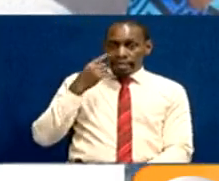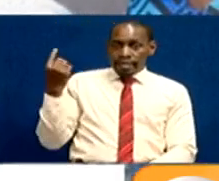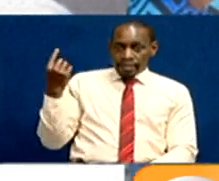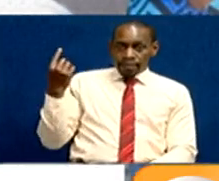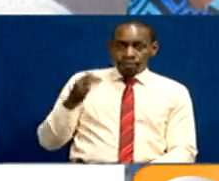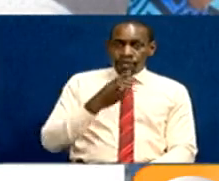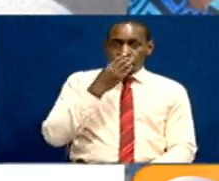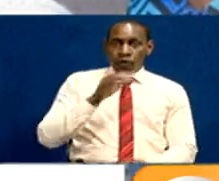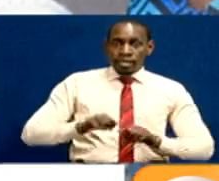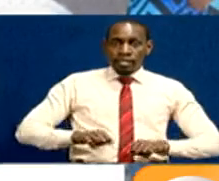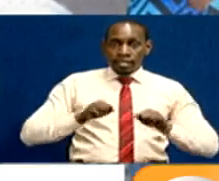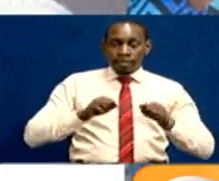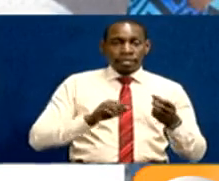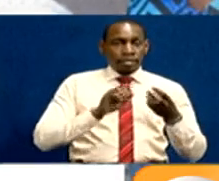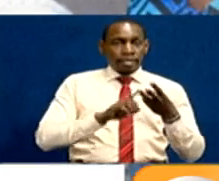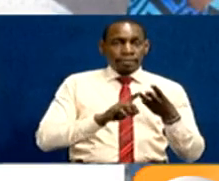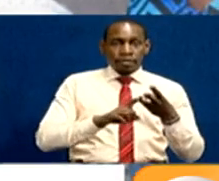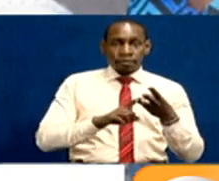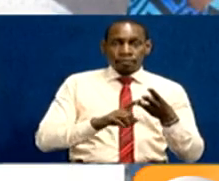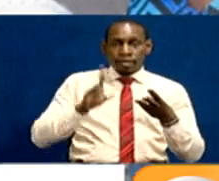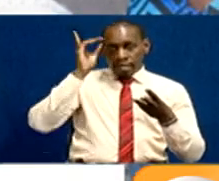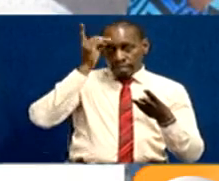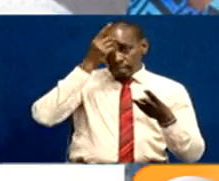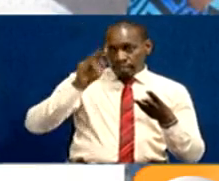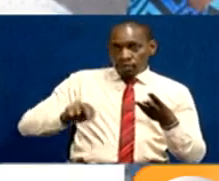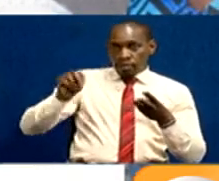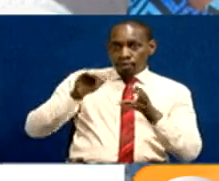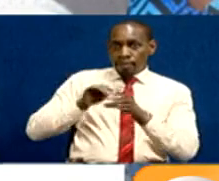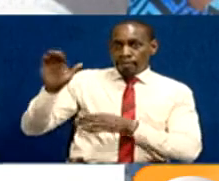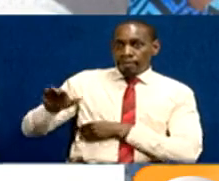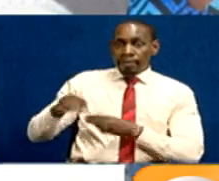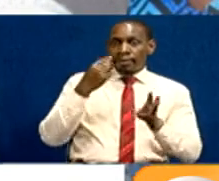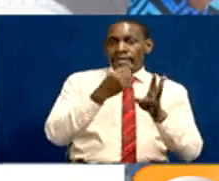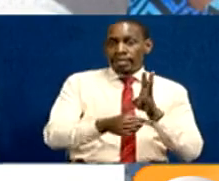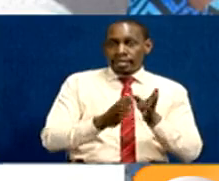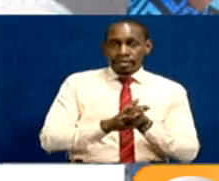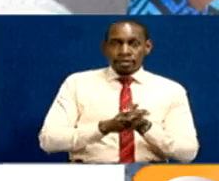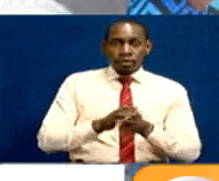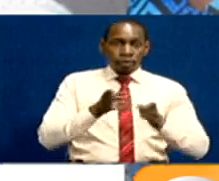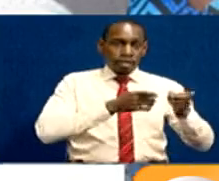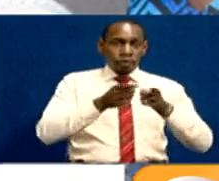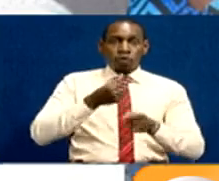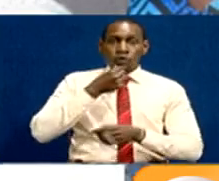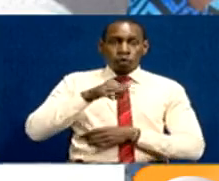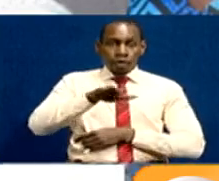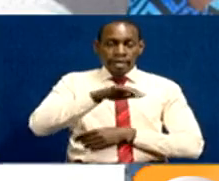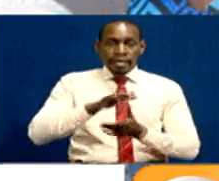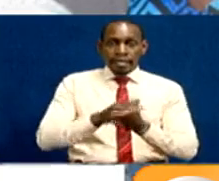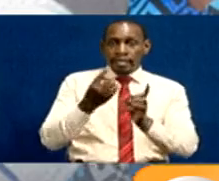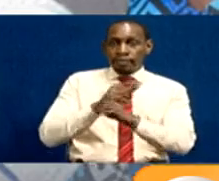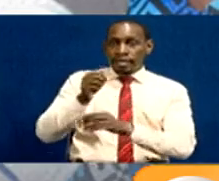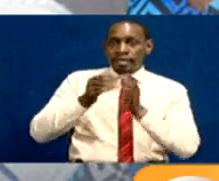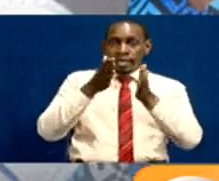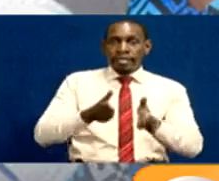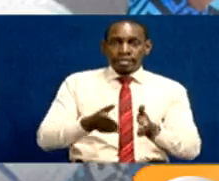Ongwae, ODM Chairman John Mbadi and Dagoretti North MP Simba Arati will take over the Nyanza block with several